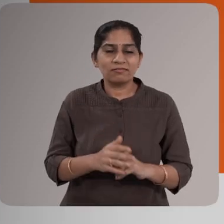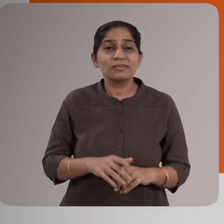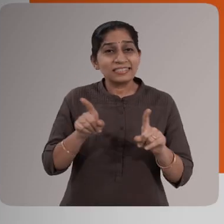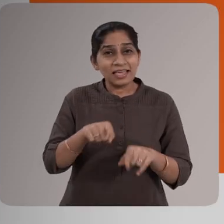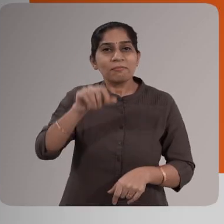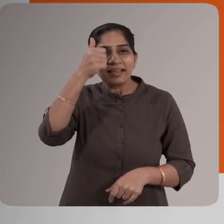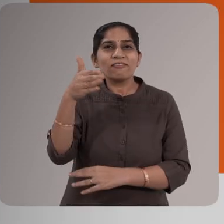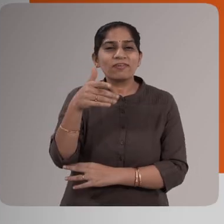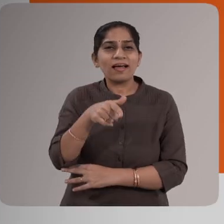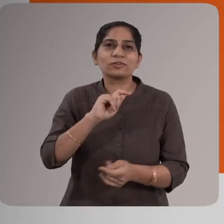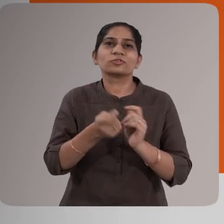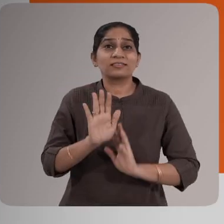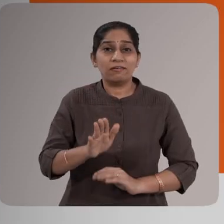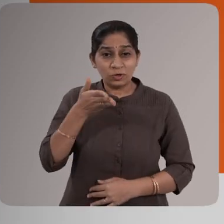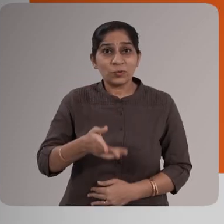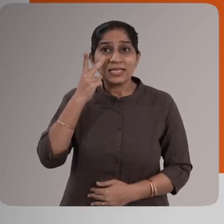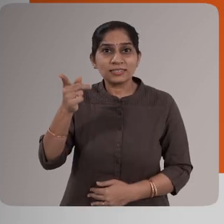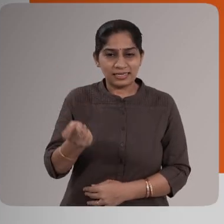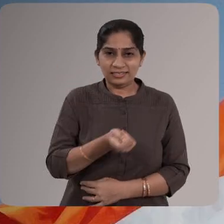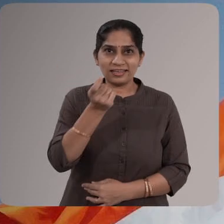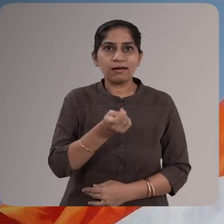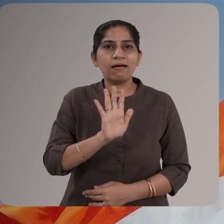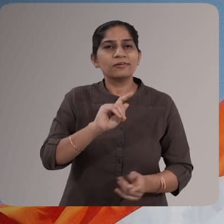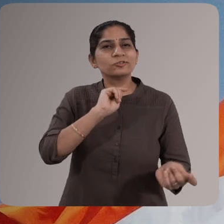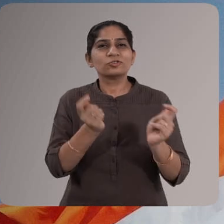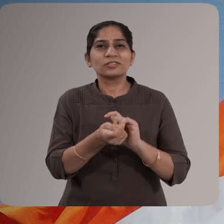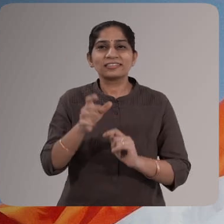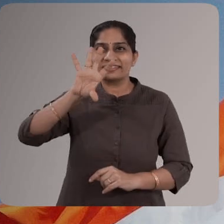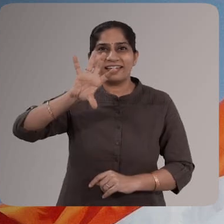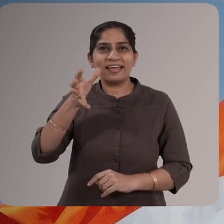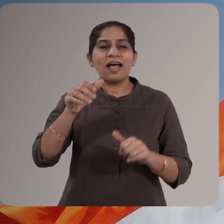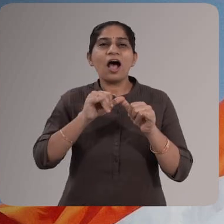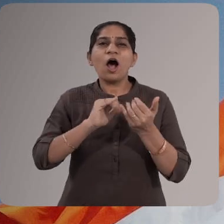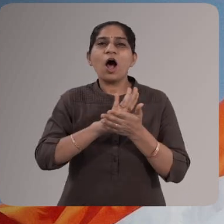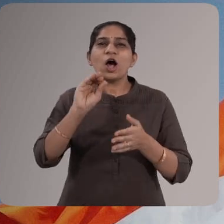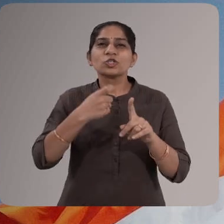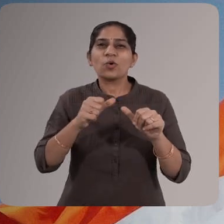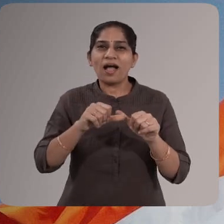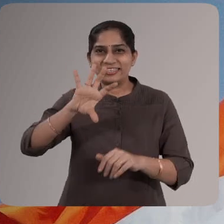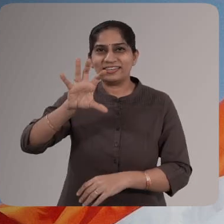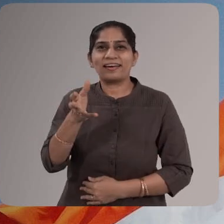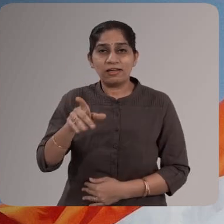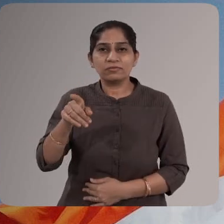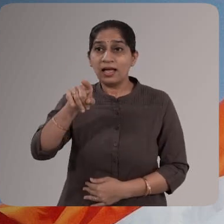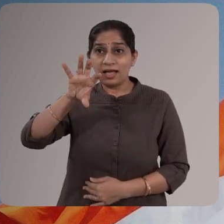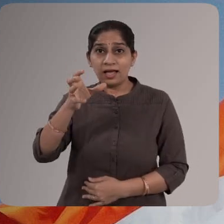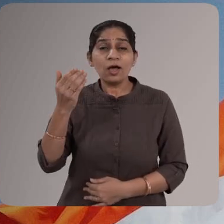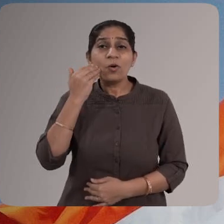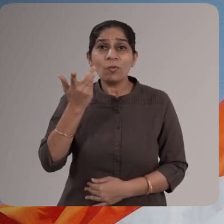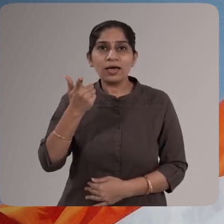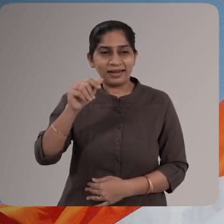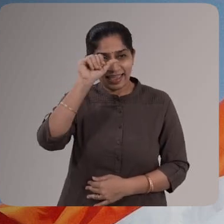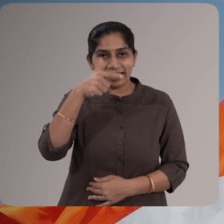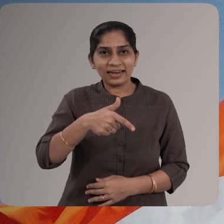much like the design of the Indian flag. Today, instead of the charkha, it is the Ashoka Chakra, a motif that